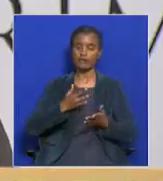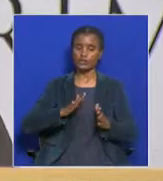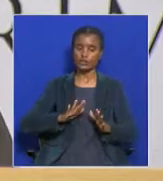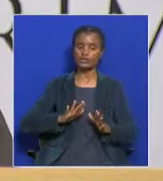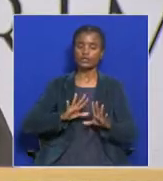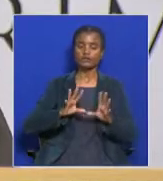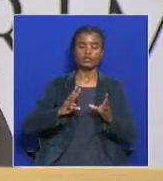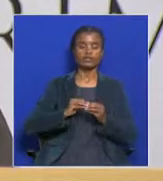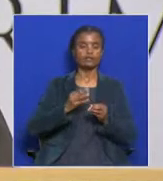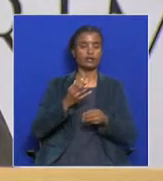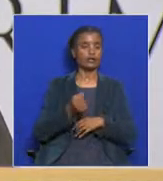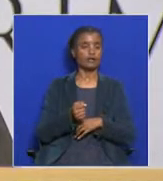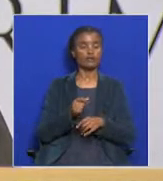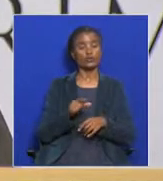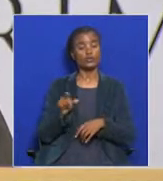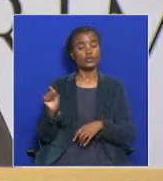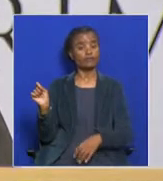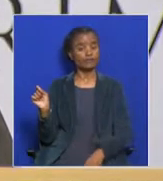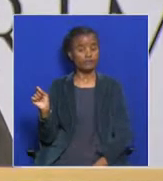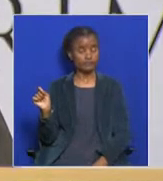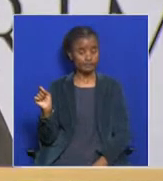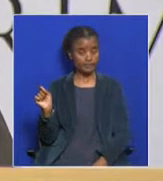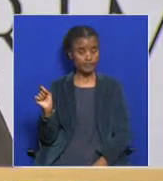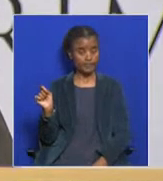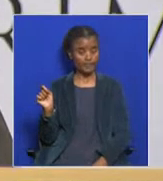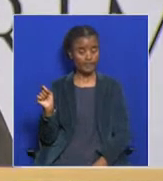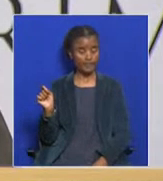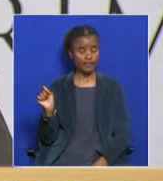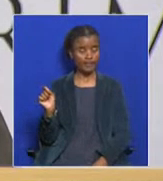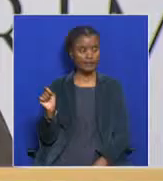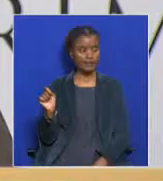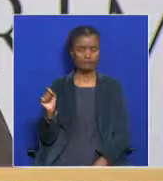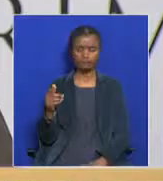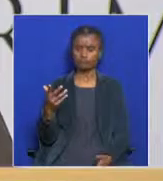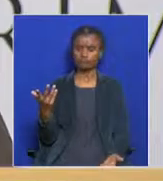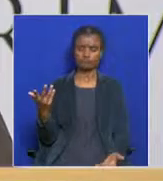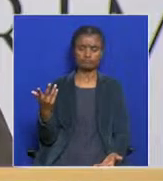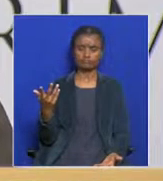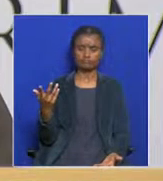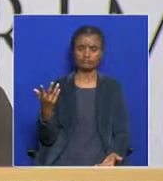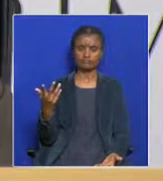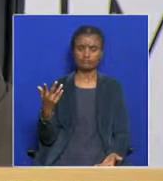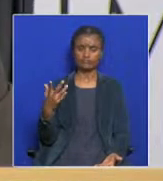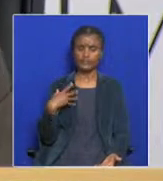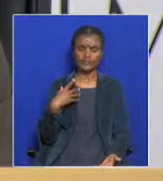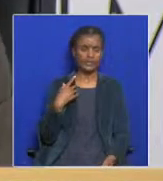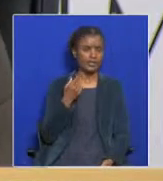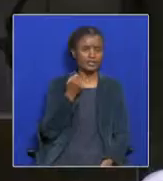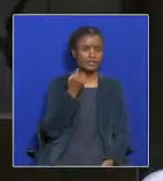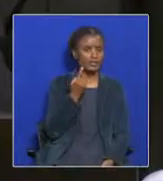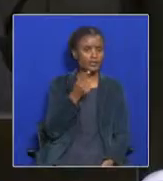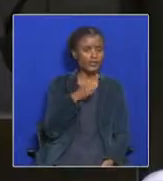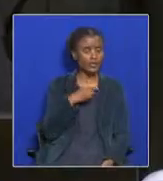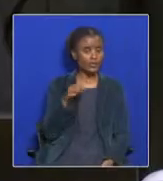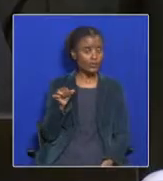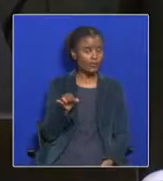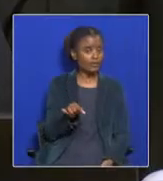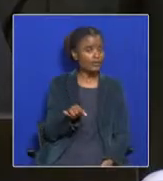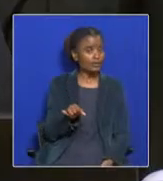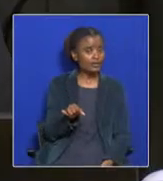leave. It doesn't make sense to me? Something doesn't make sense there? That you would go back just to go and count the